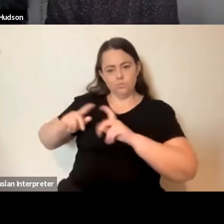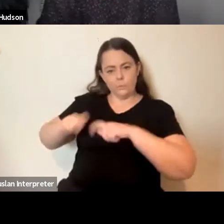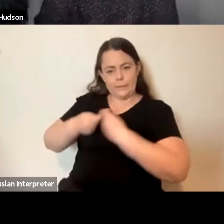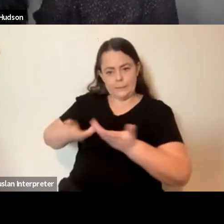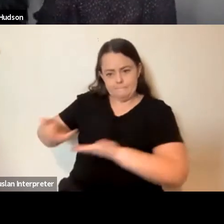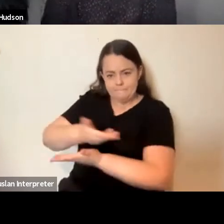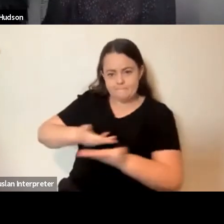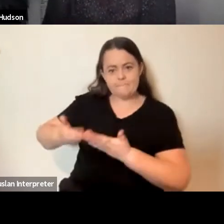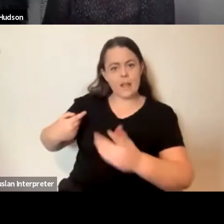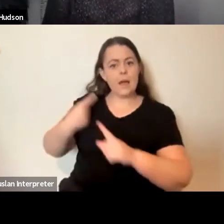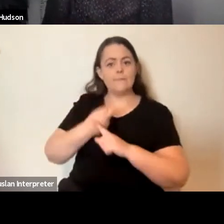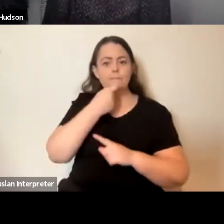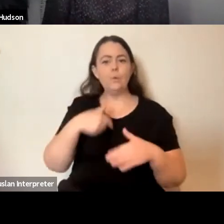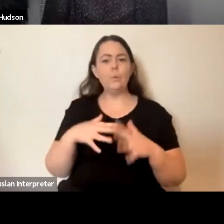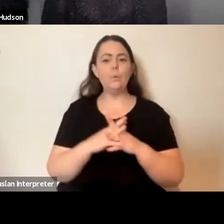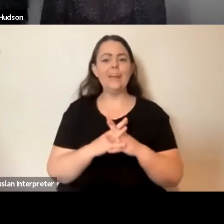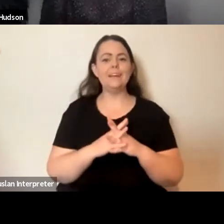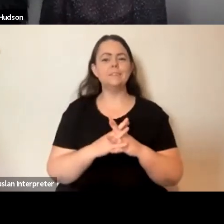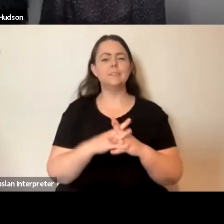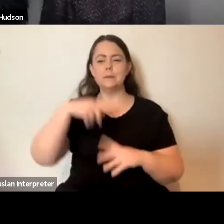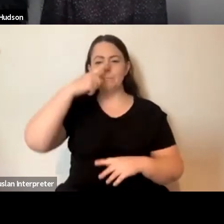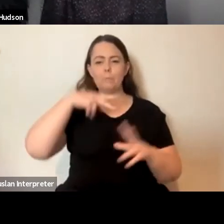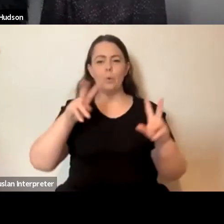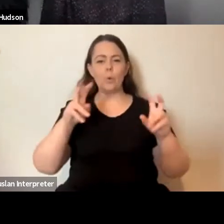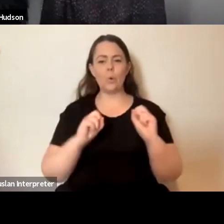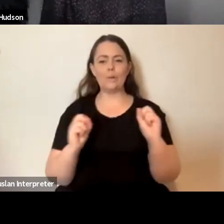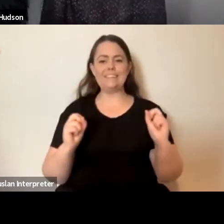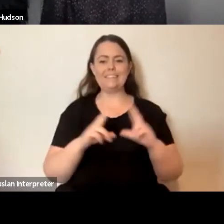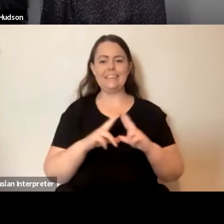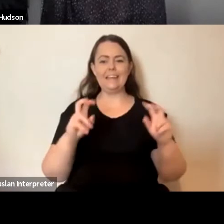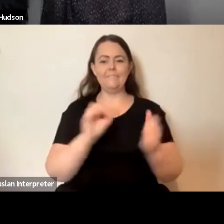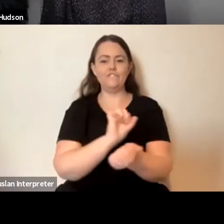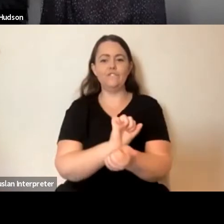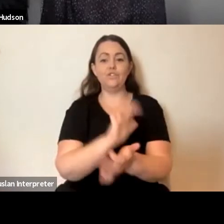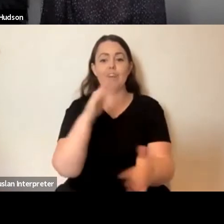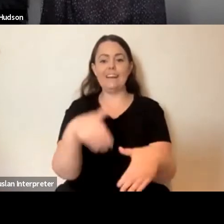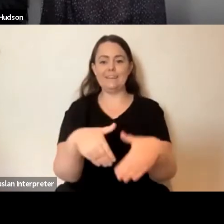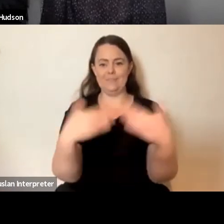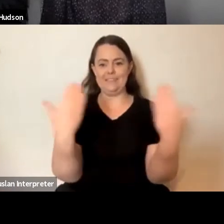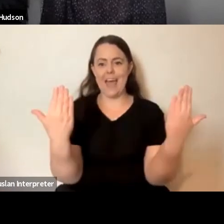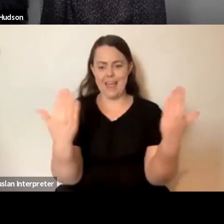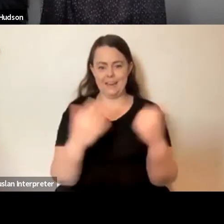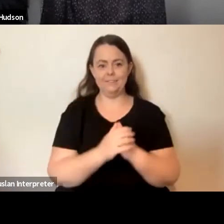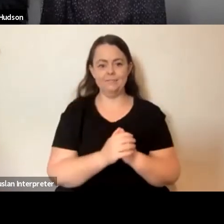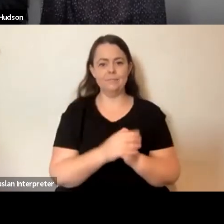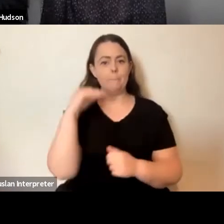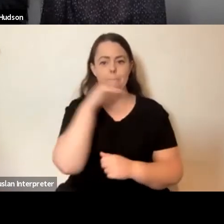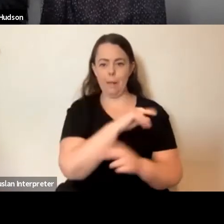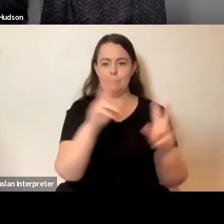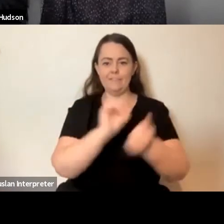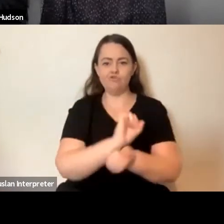the Freedom Day, as people are calling it here today, which horrifies me a little bit in terms of what we're going to be facing in the emergency department in the coming weeks.